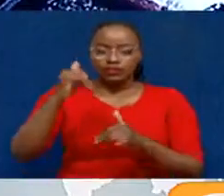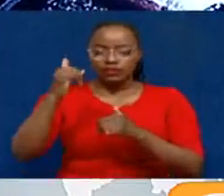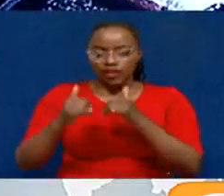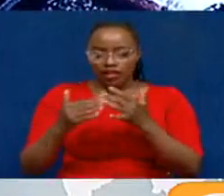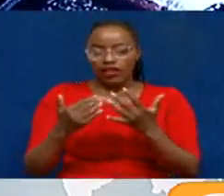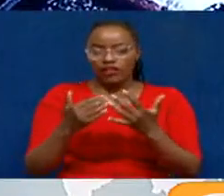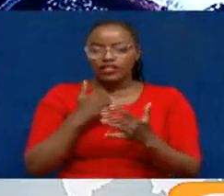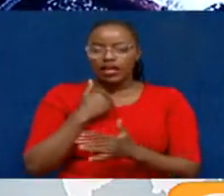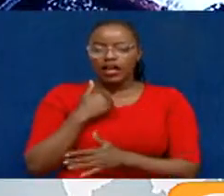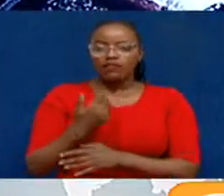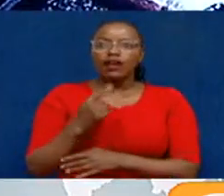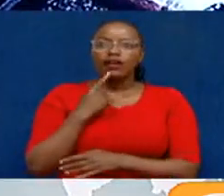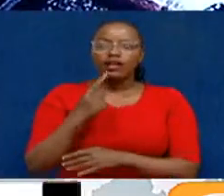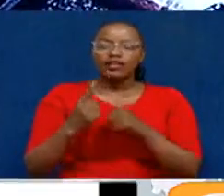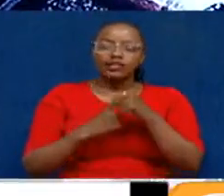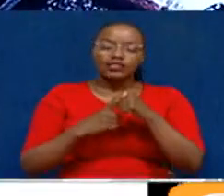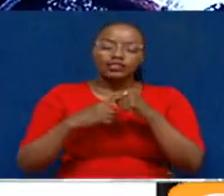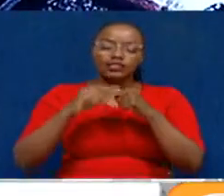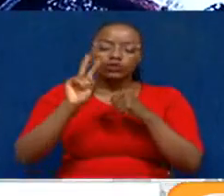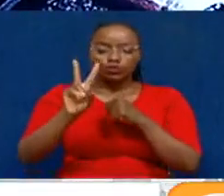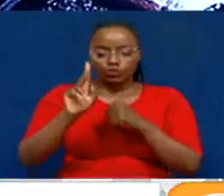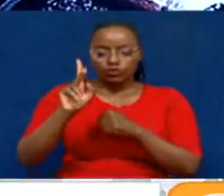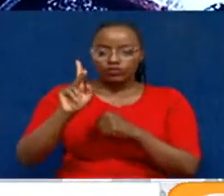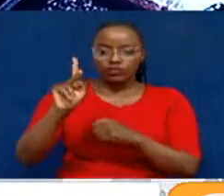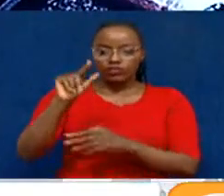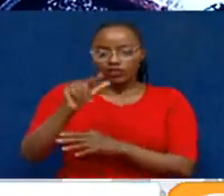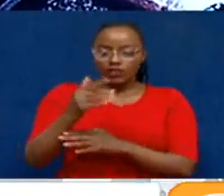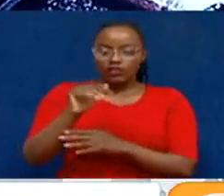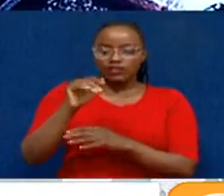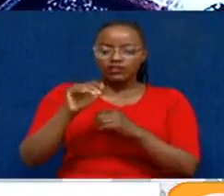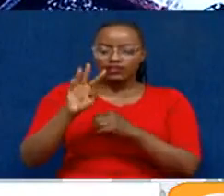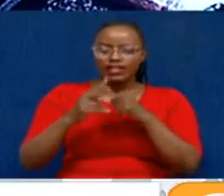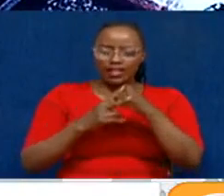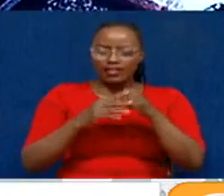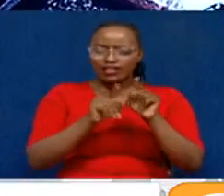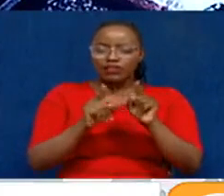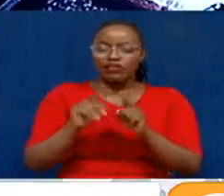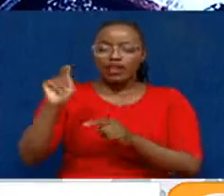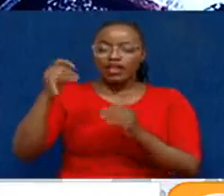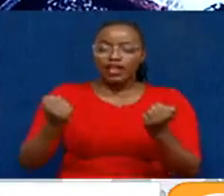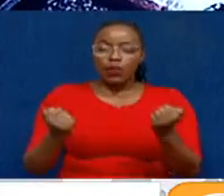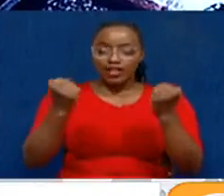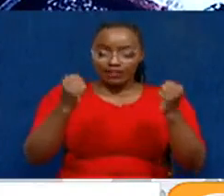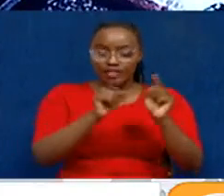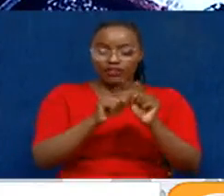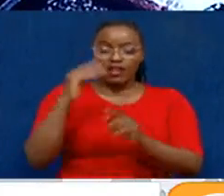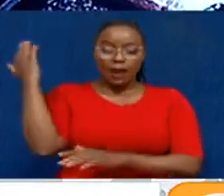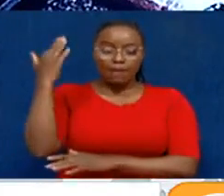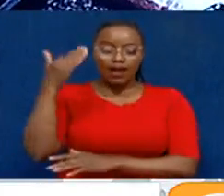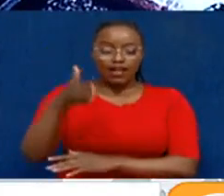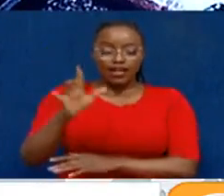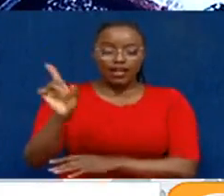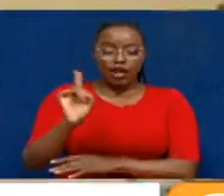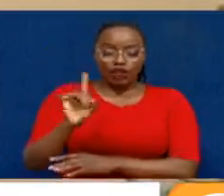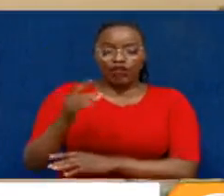Pangani to Oduor managed a total of 116 kilograms to dominate the women's 49 kilograms at the Kenya Weightlifting Championships at Pangani in Nairobi.